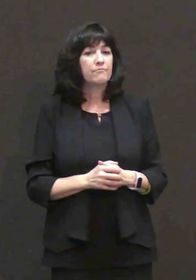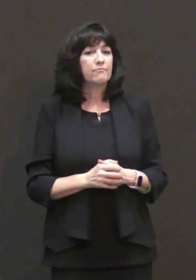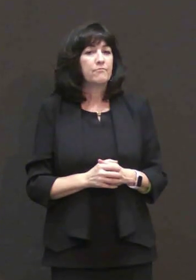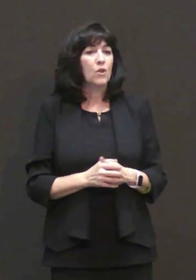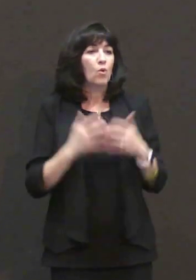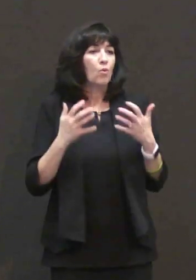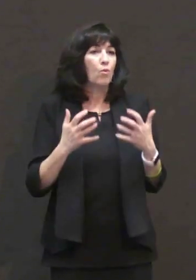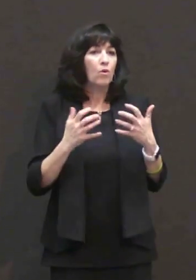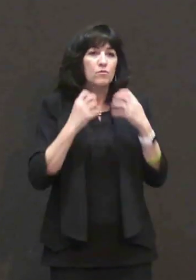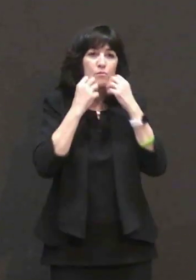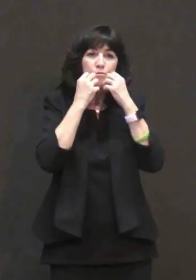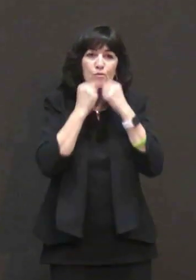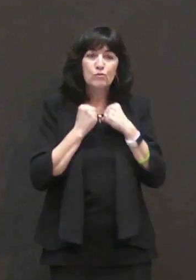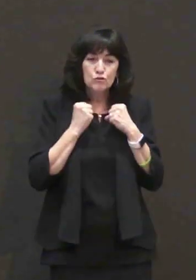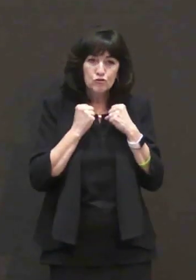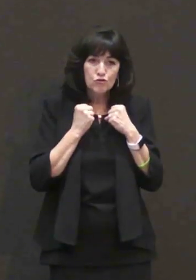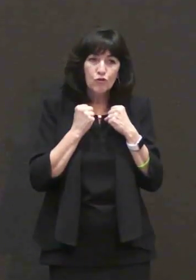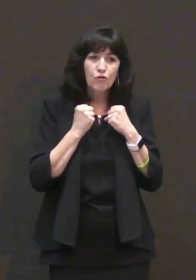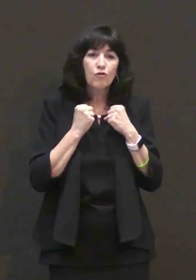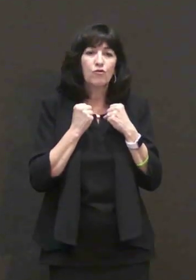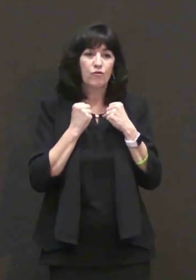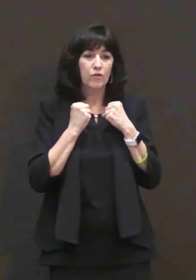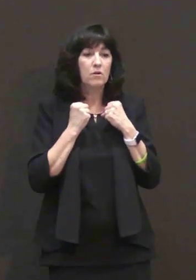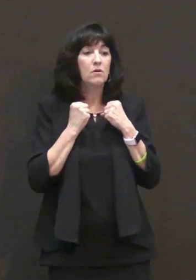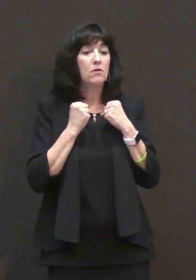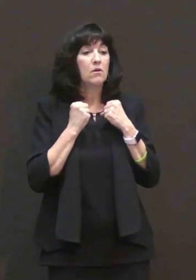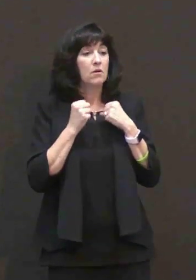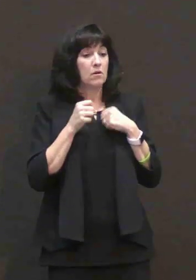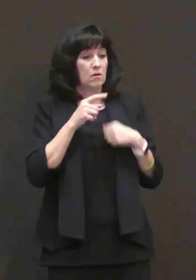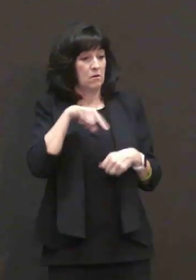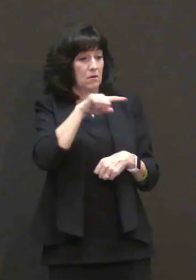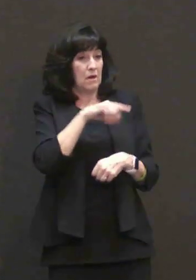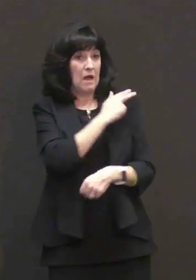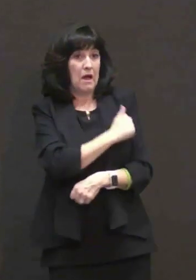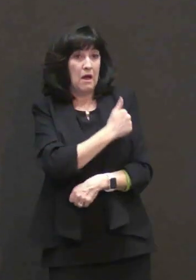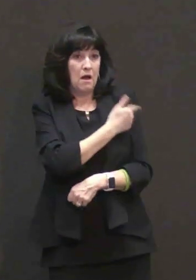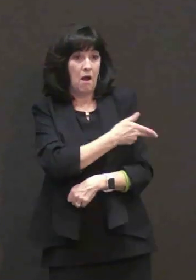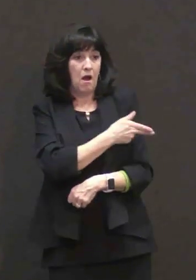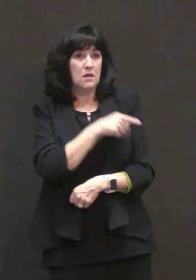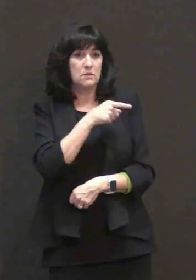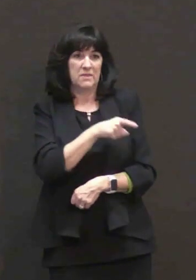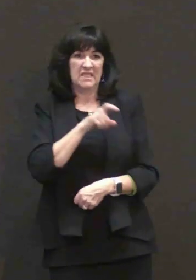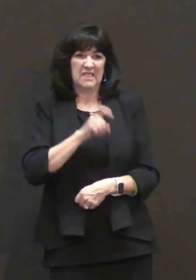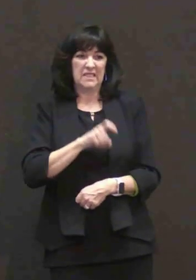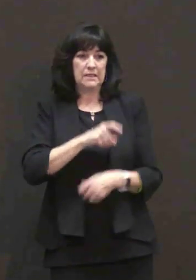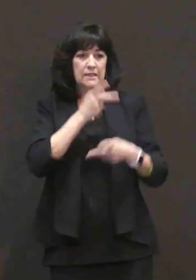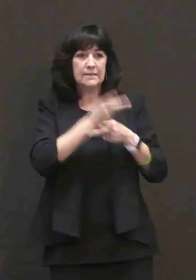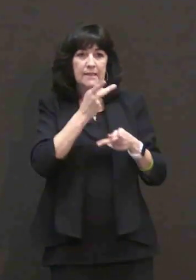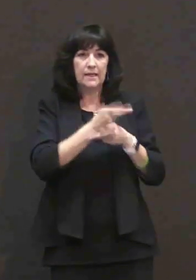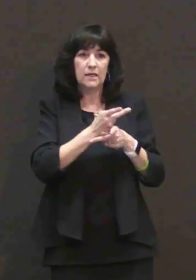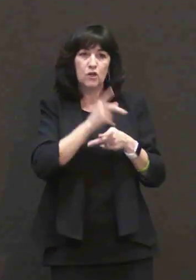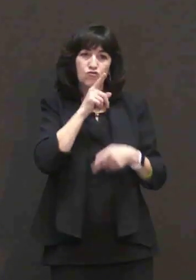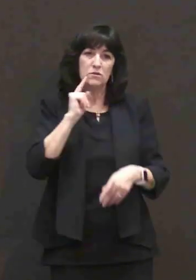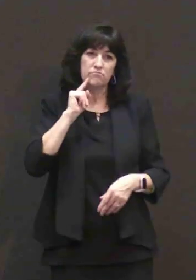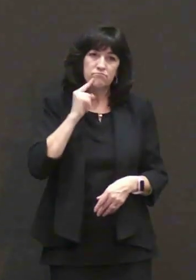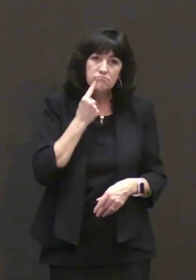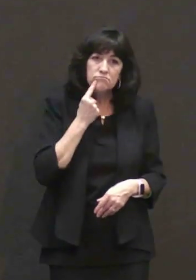to preserve the critical hospital treatment capacity that's necessary for